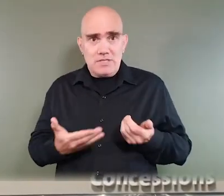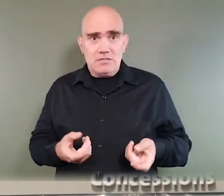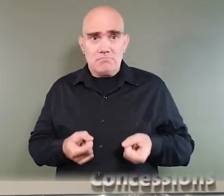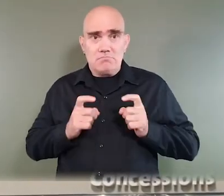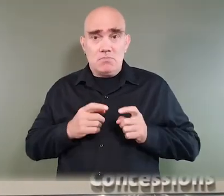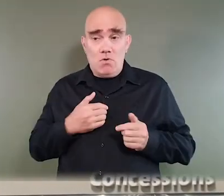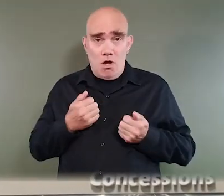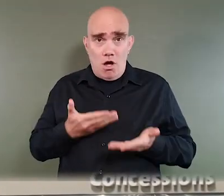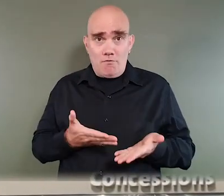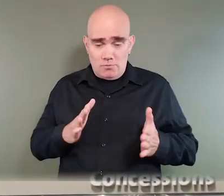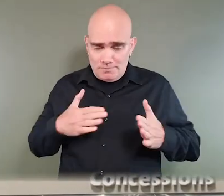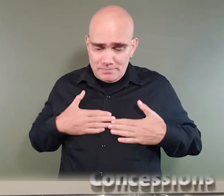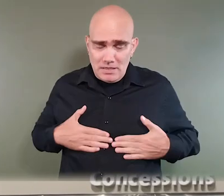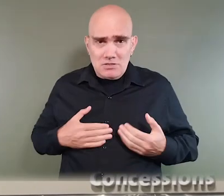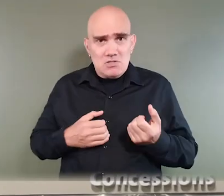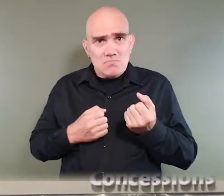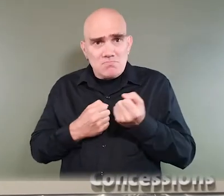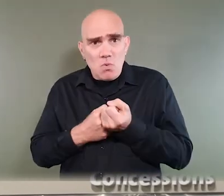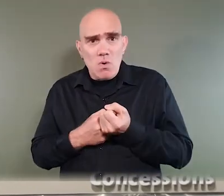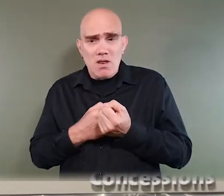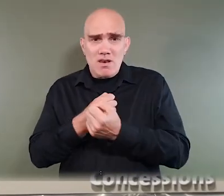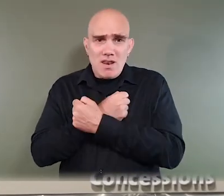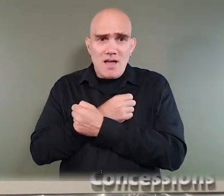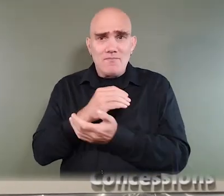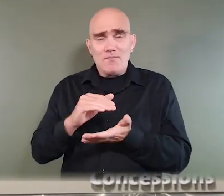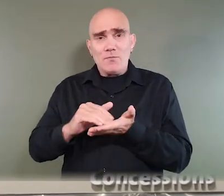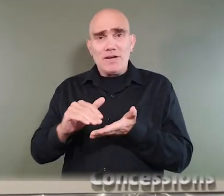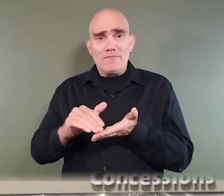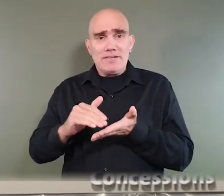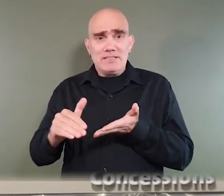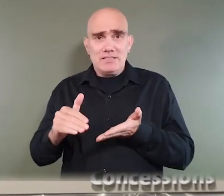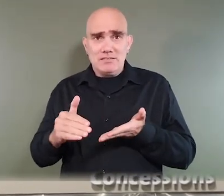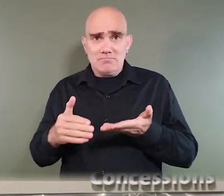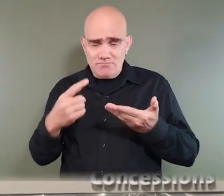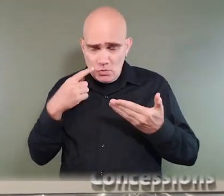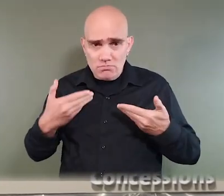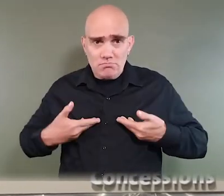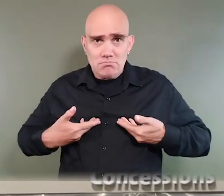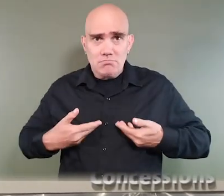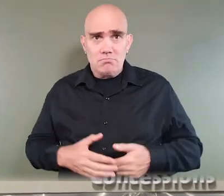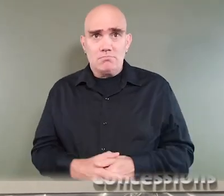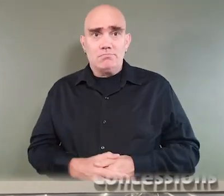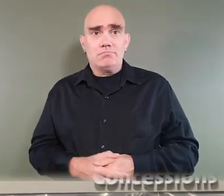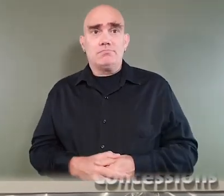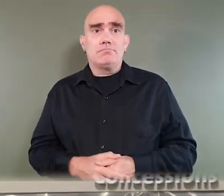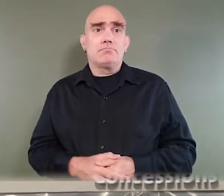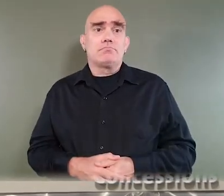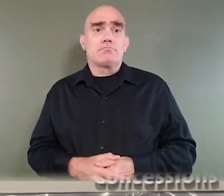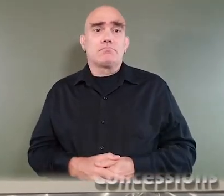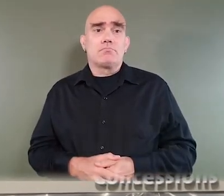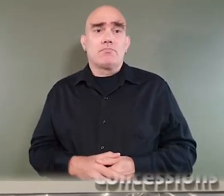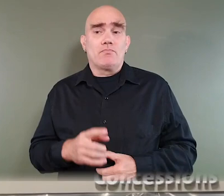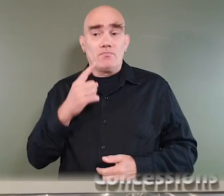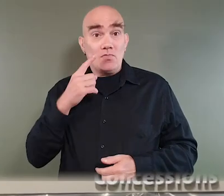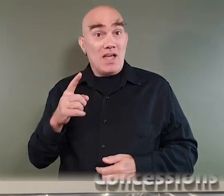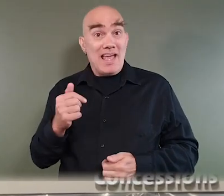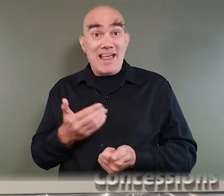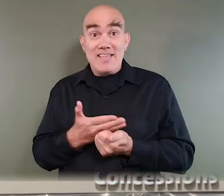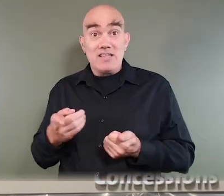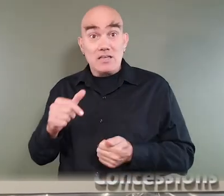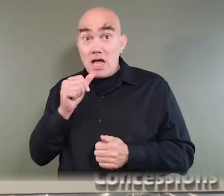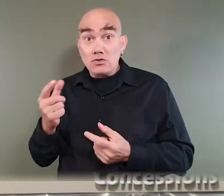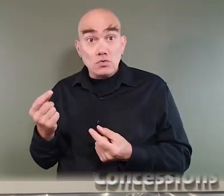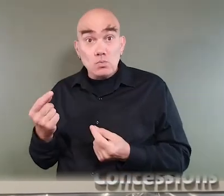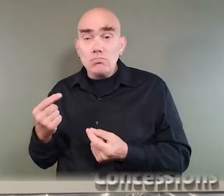And we offer them support and love and forgiveness for anything that they didn't